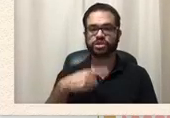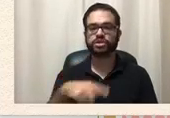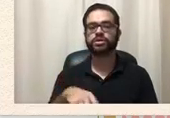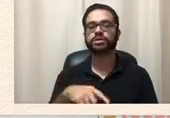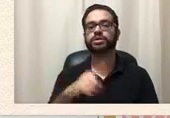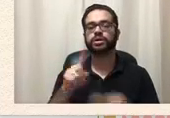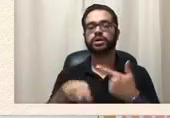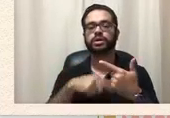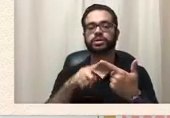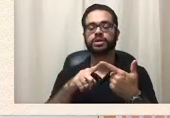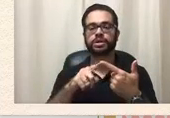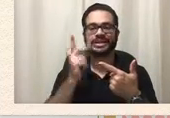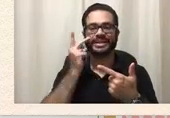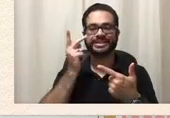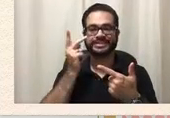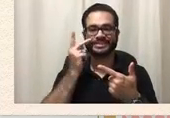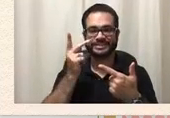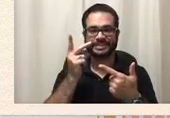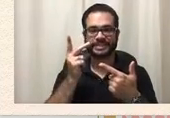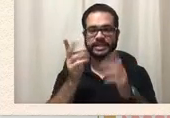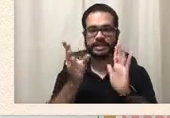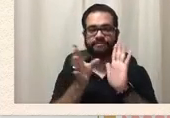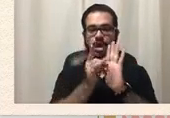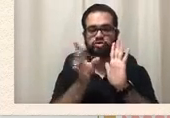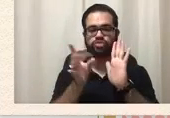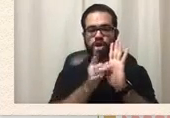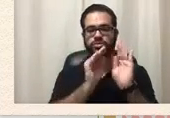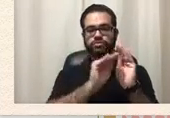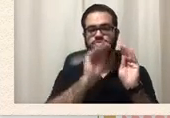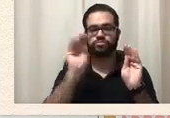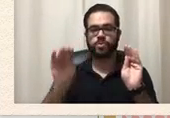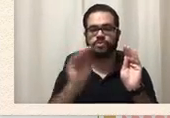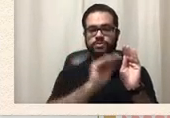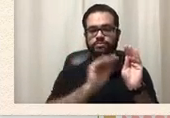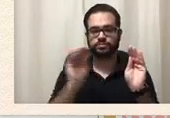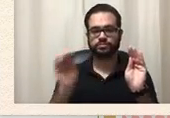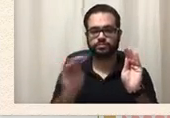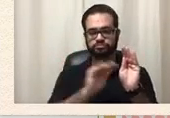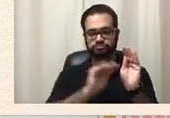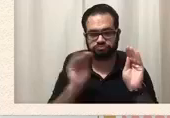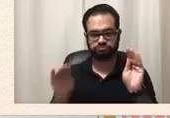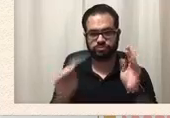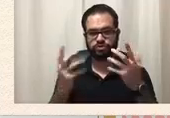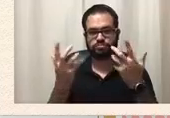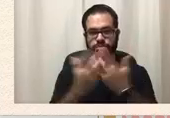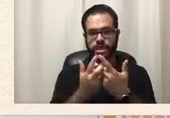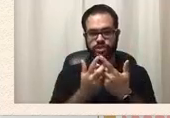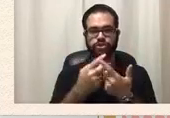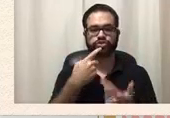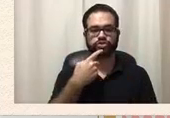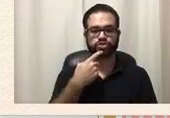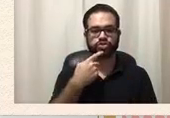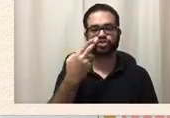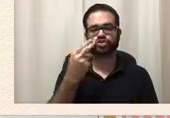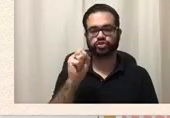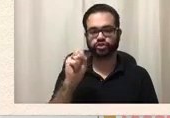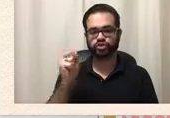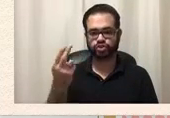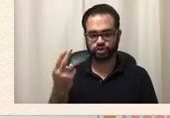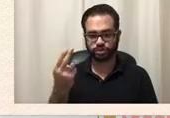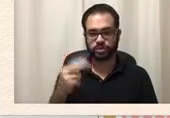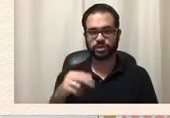see when I use Velcro to move the letters and words to match the sh sound. So there is